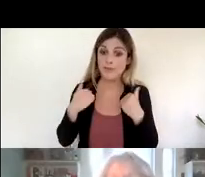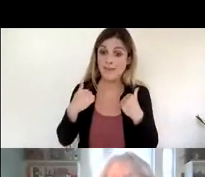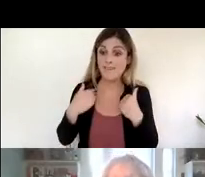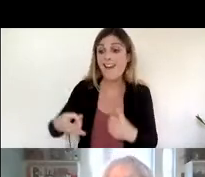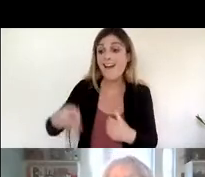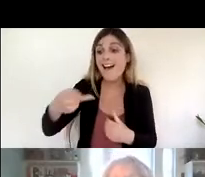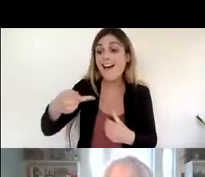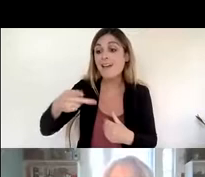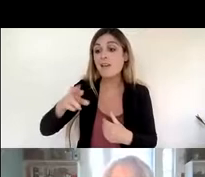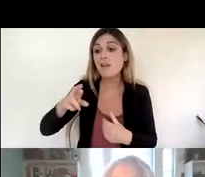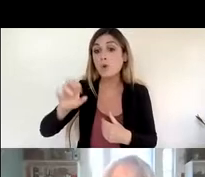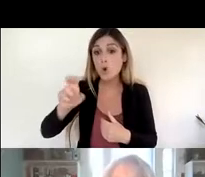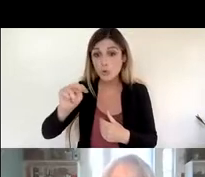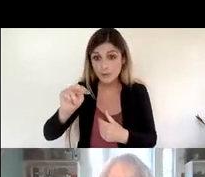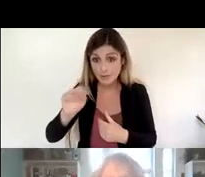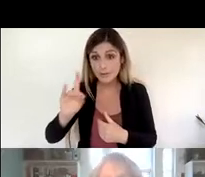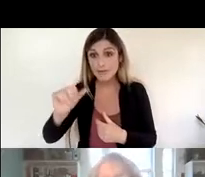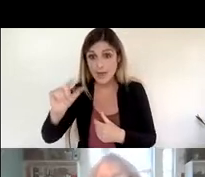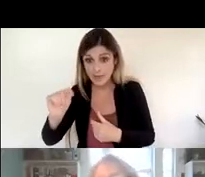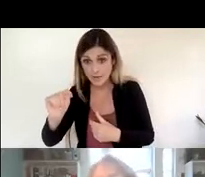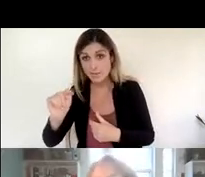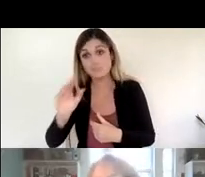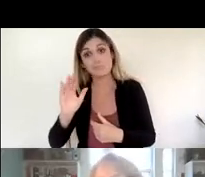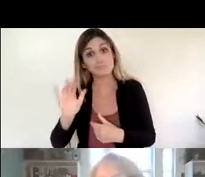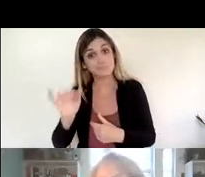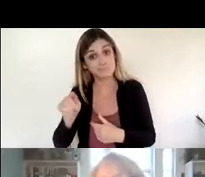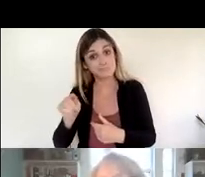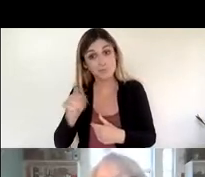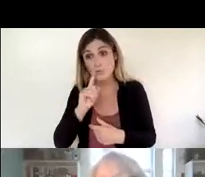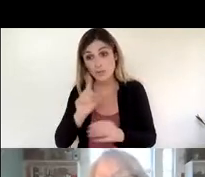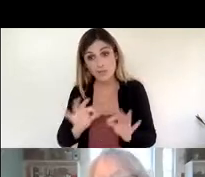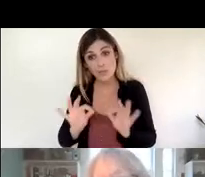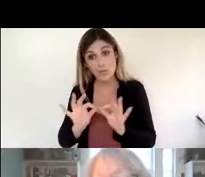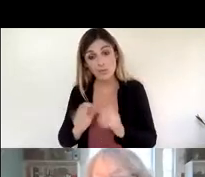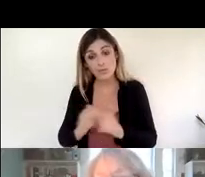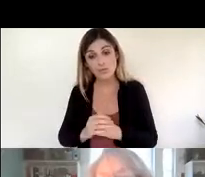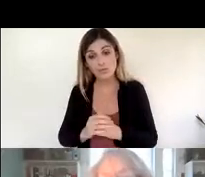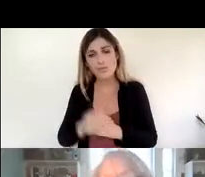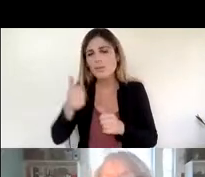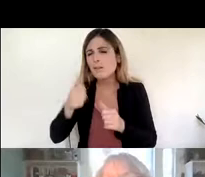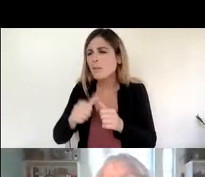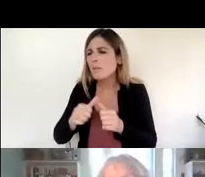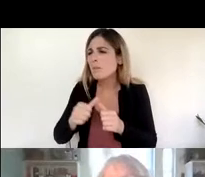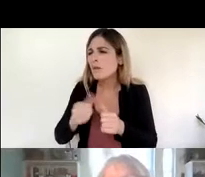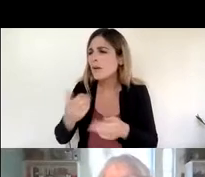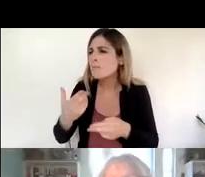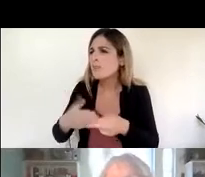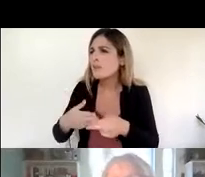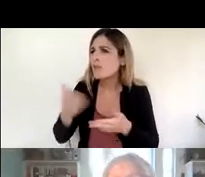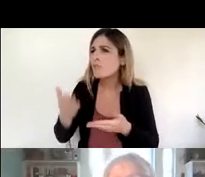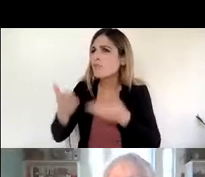protein, that you're eating lots of protein-rich foods. Remember, I mentioned that recommended servings of legumes